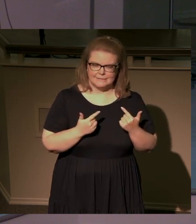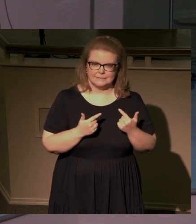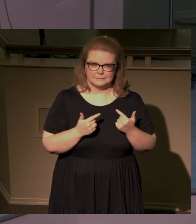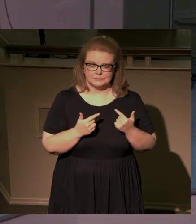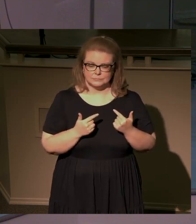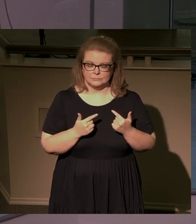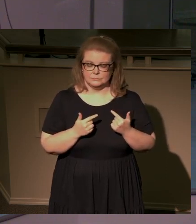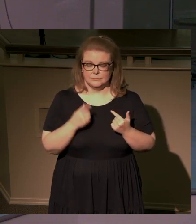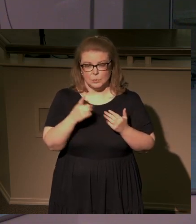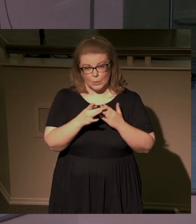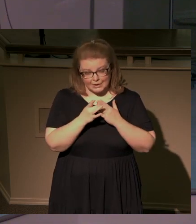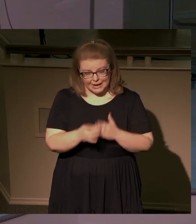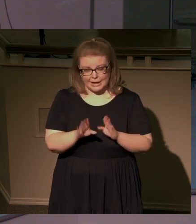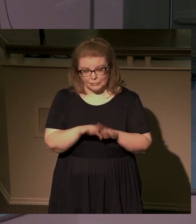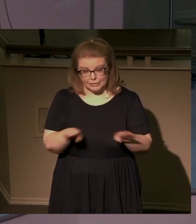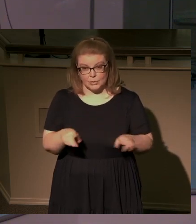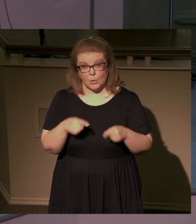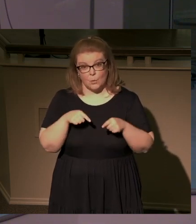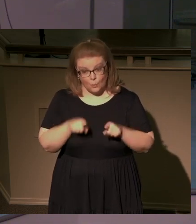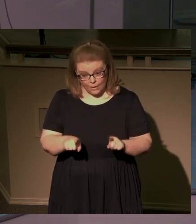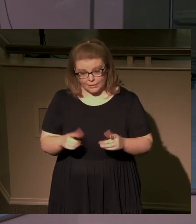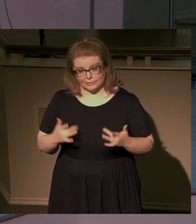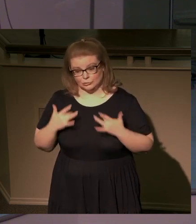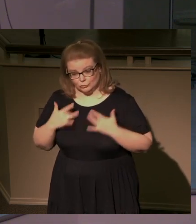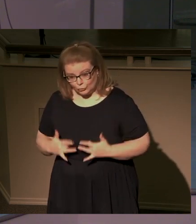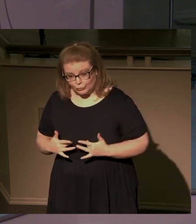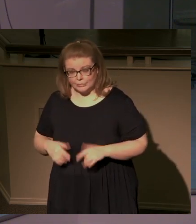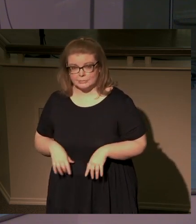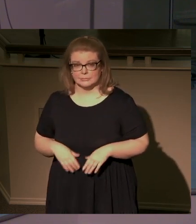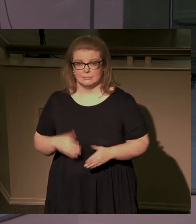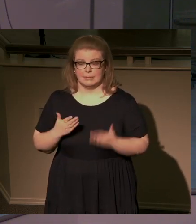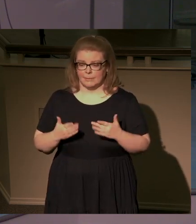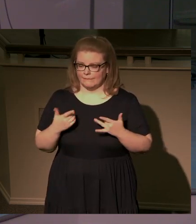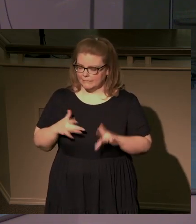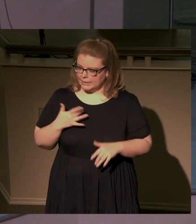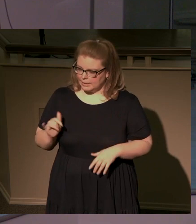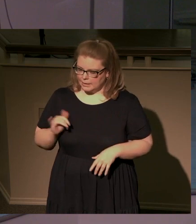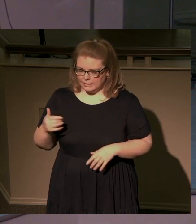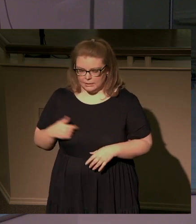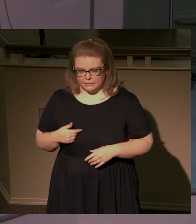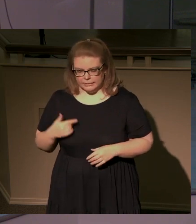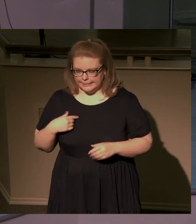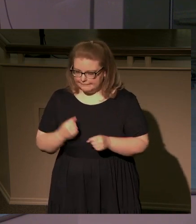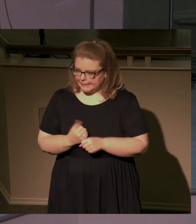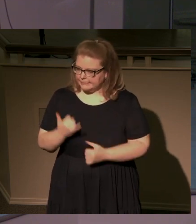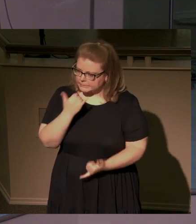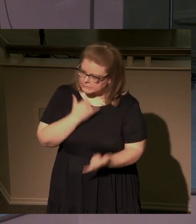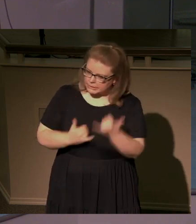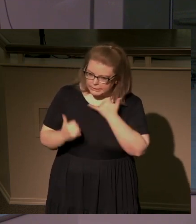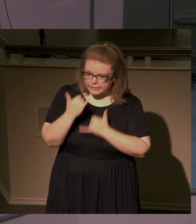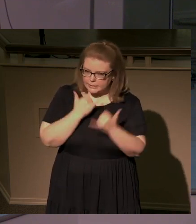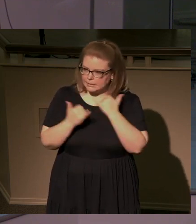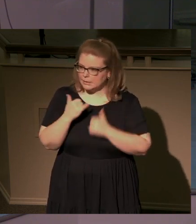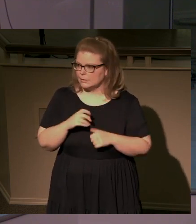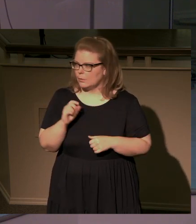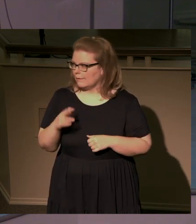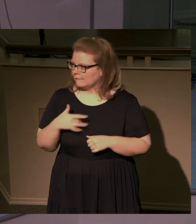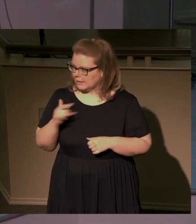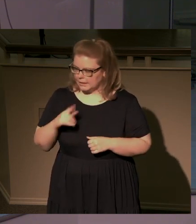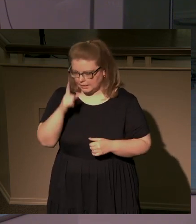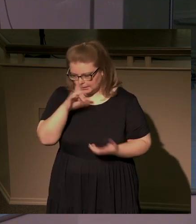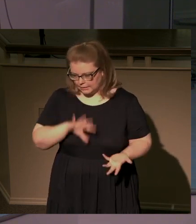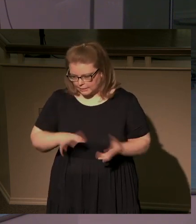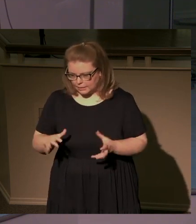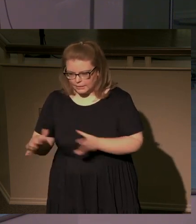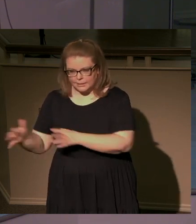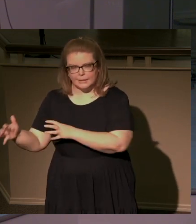You're guiding your kids while you're discouraged, while you feel like you're not doing it right, while you feel like you're messing up every